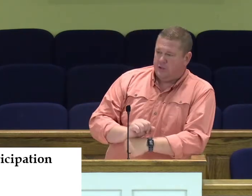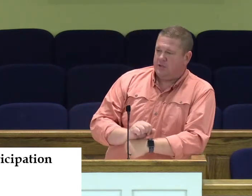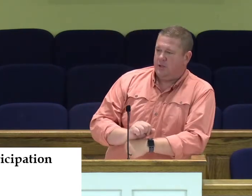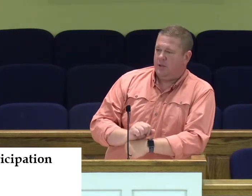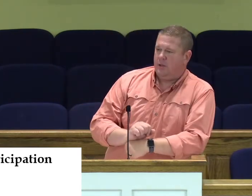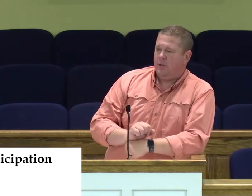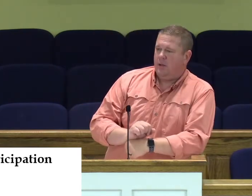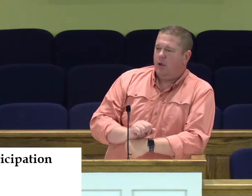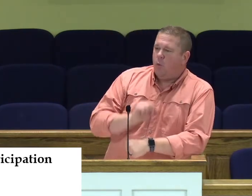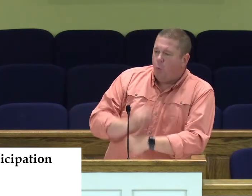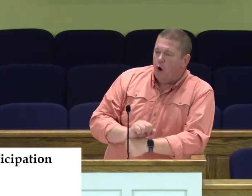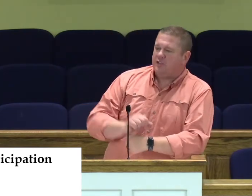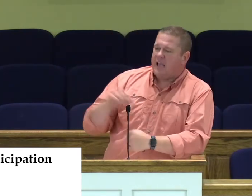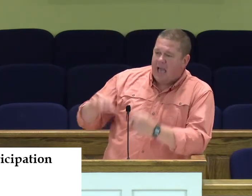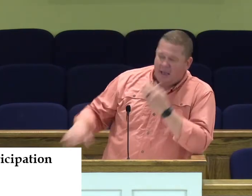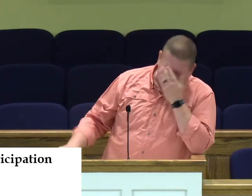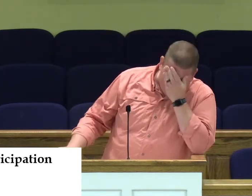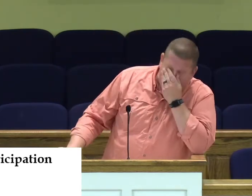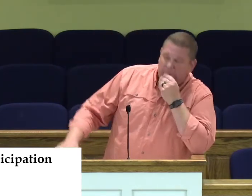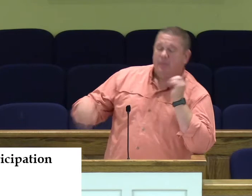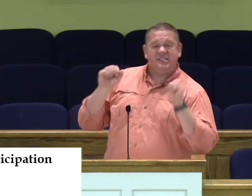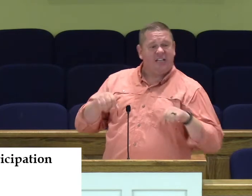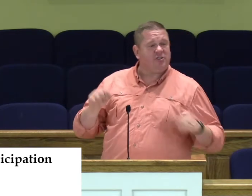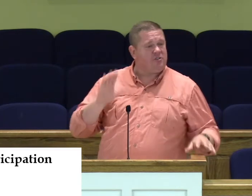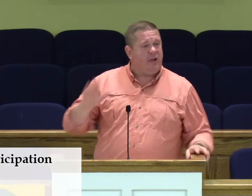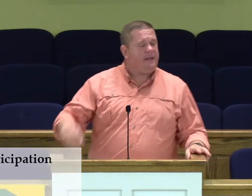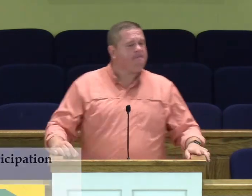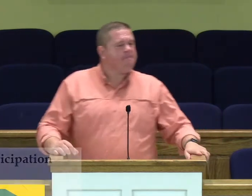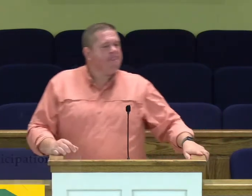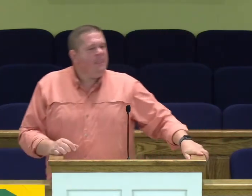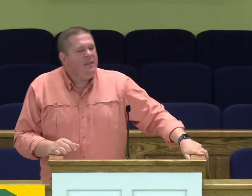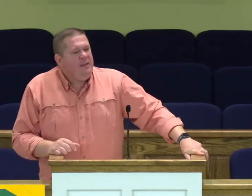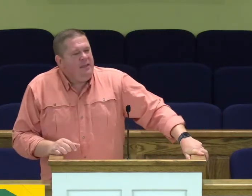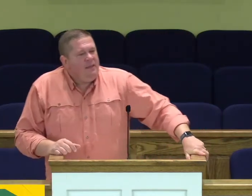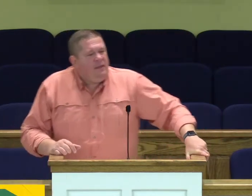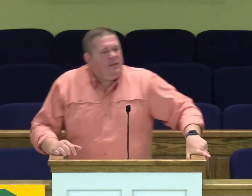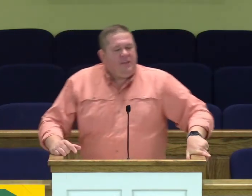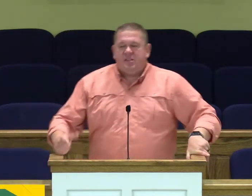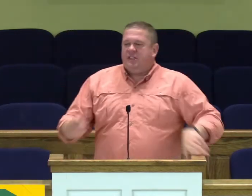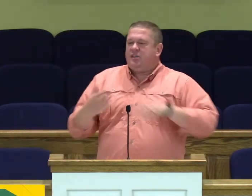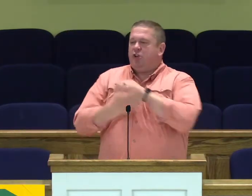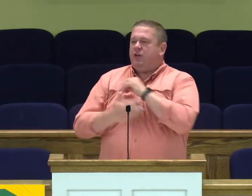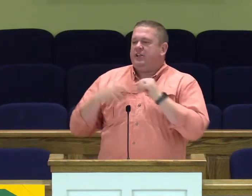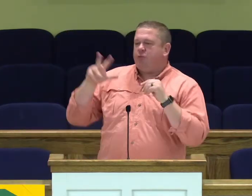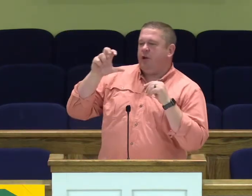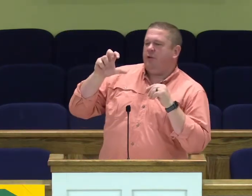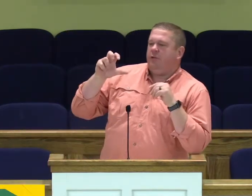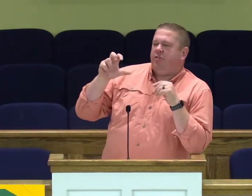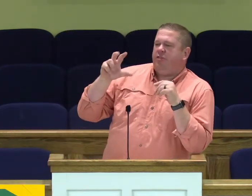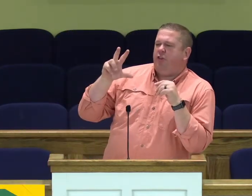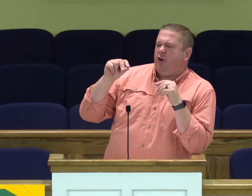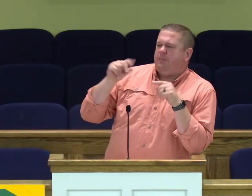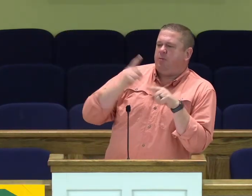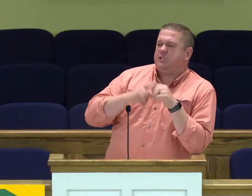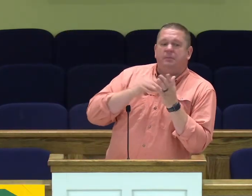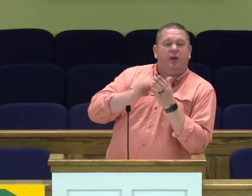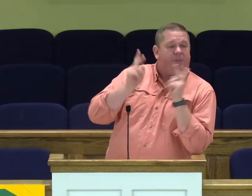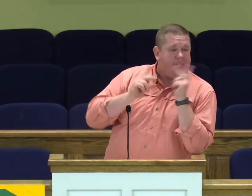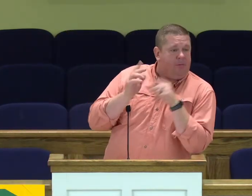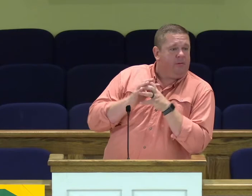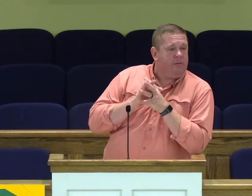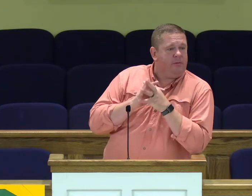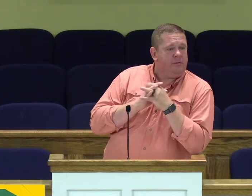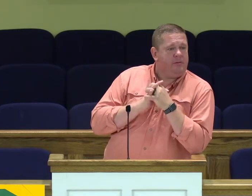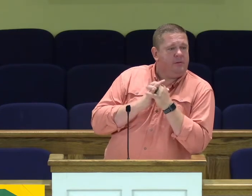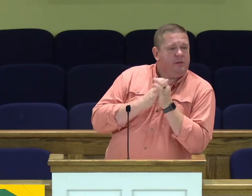works. Works, acts, the potential is great. This country has 330 plus million